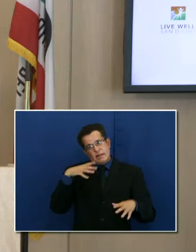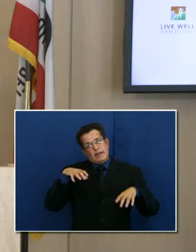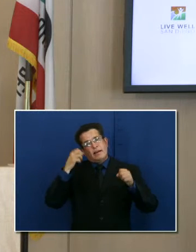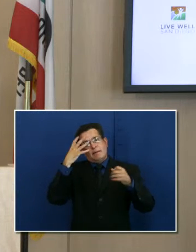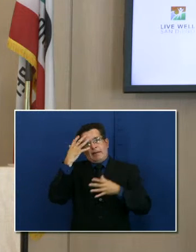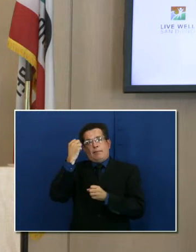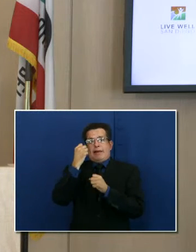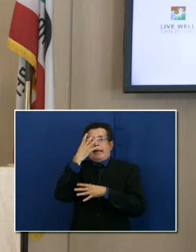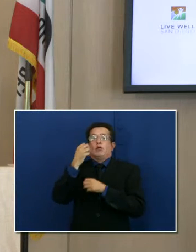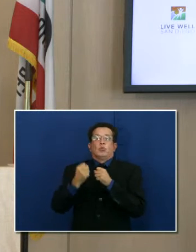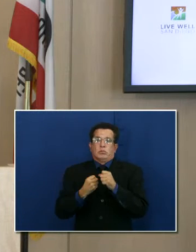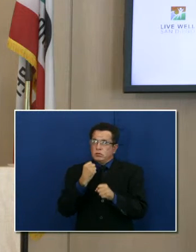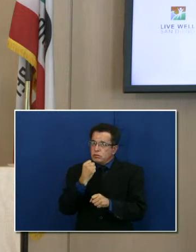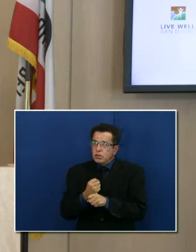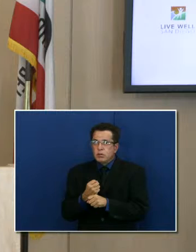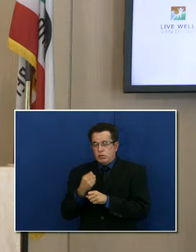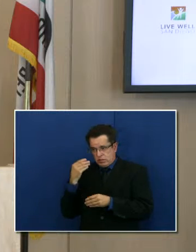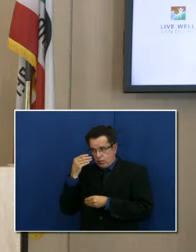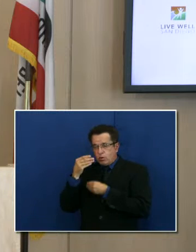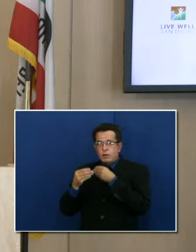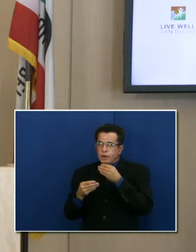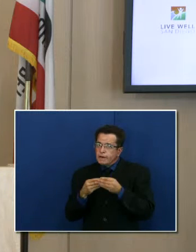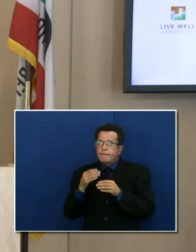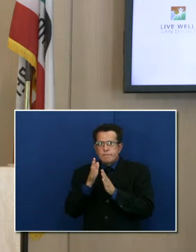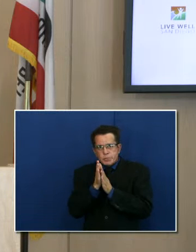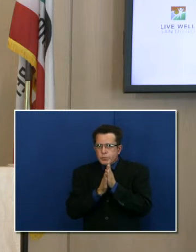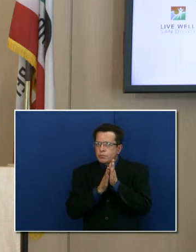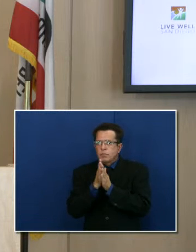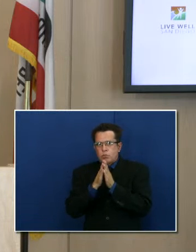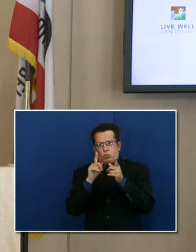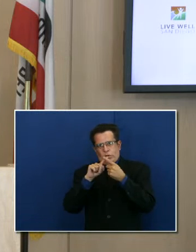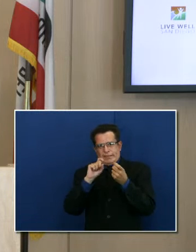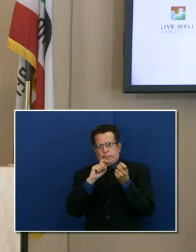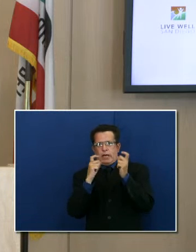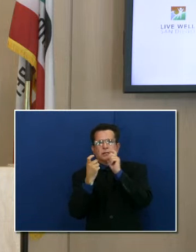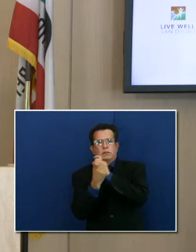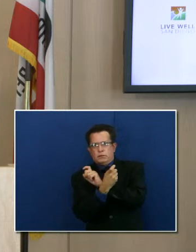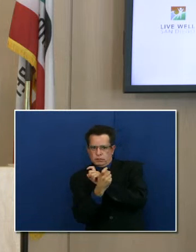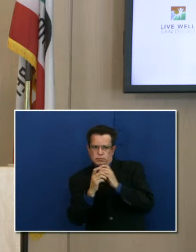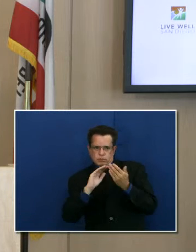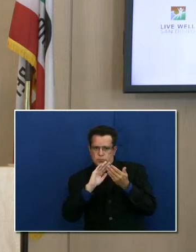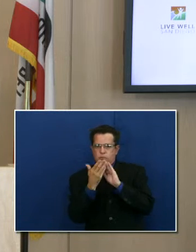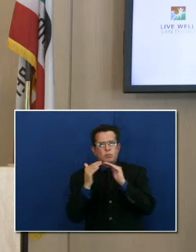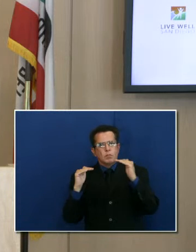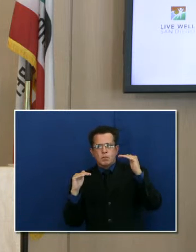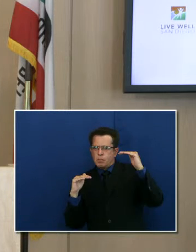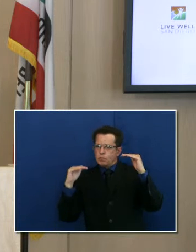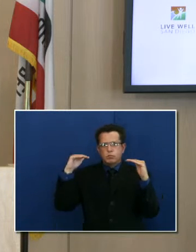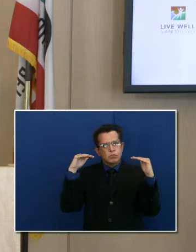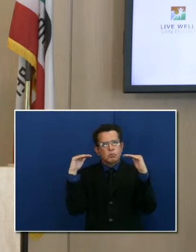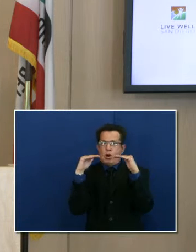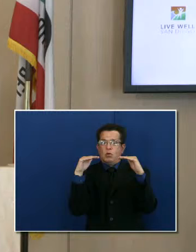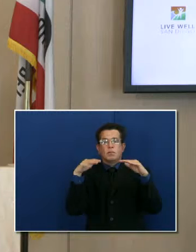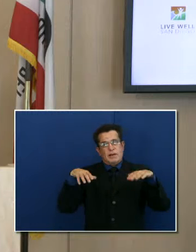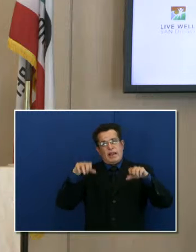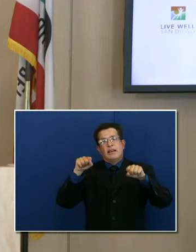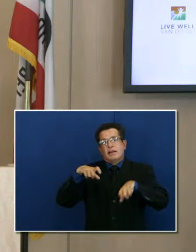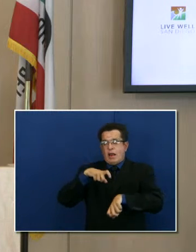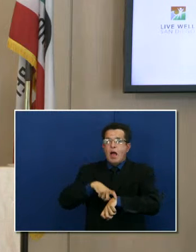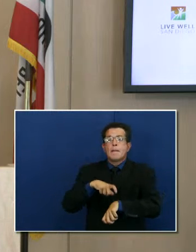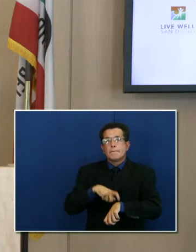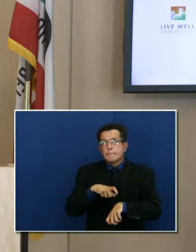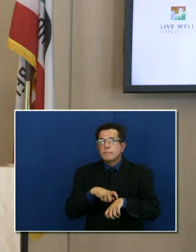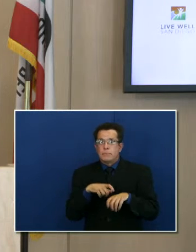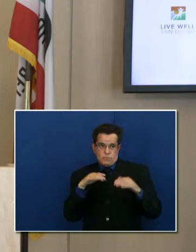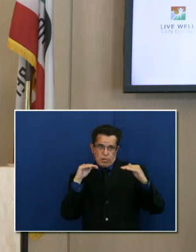not decades or generations, in some cases, to change some of the social determinants of health or community